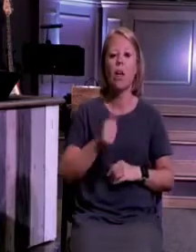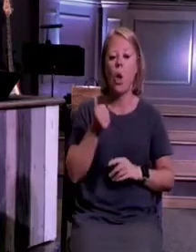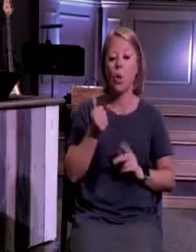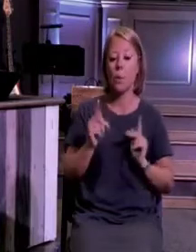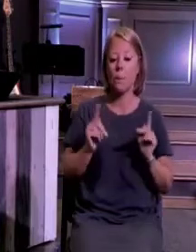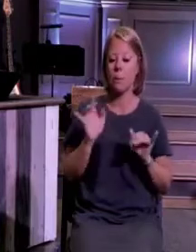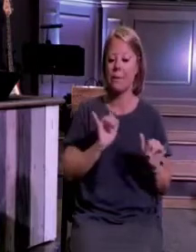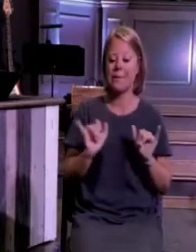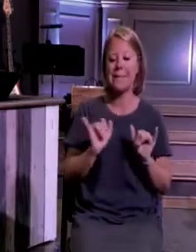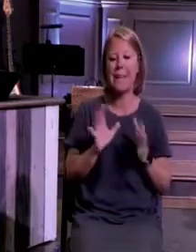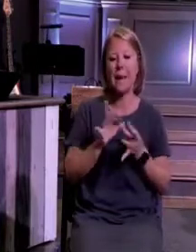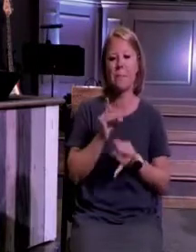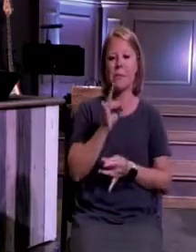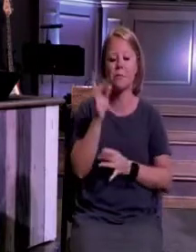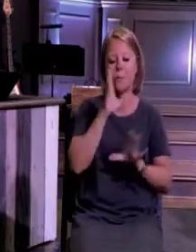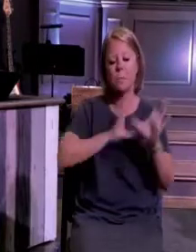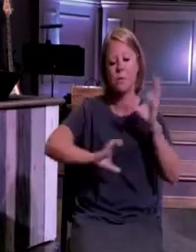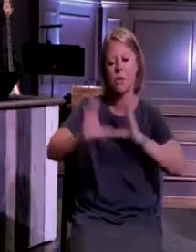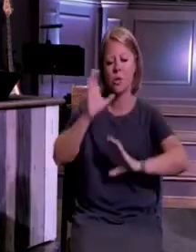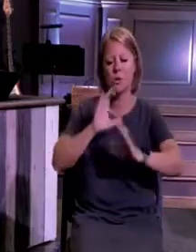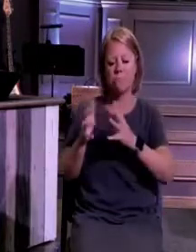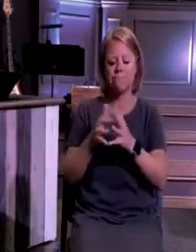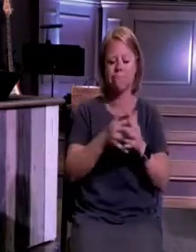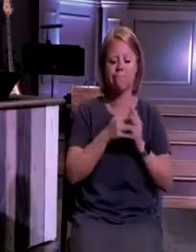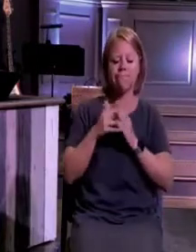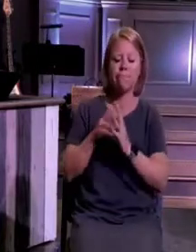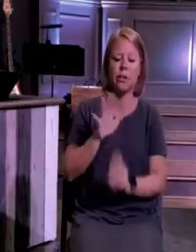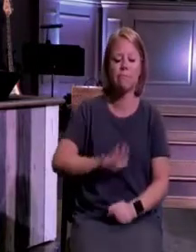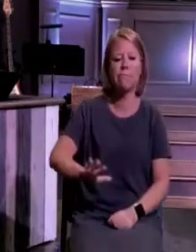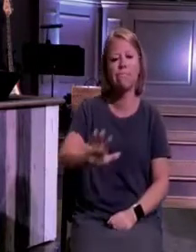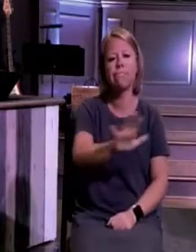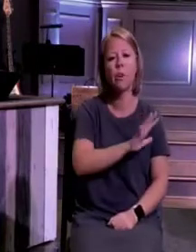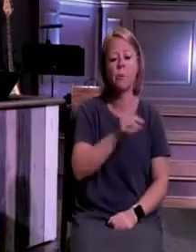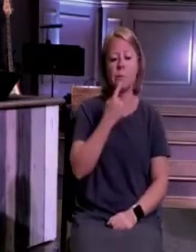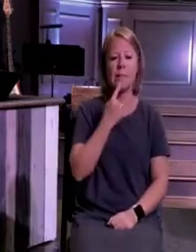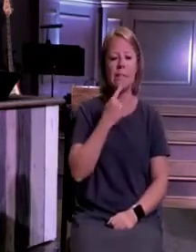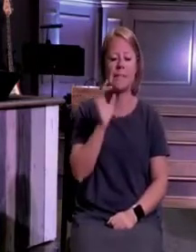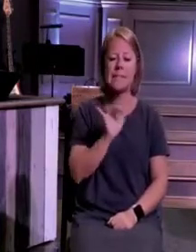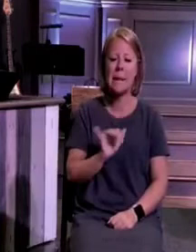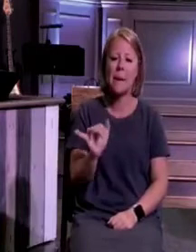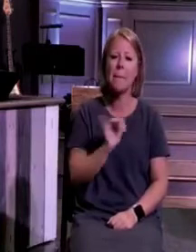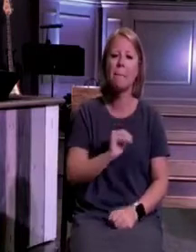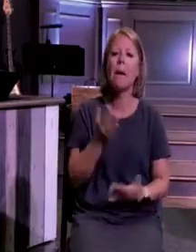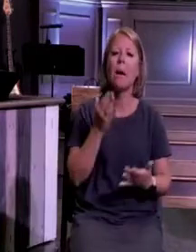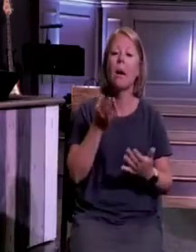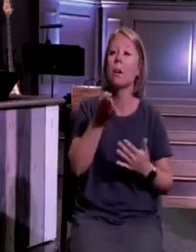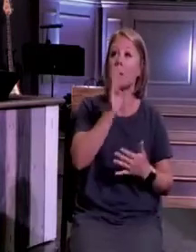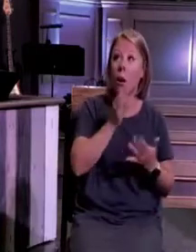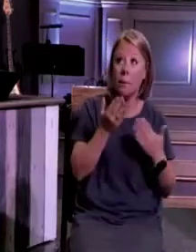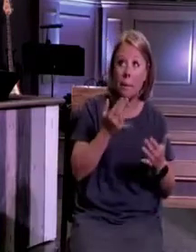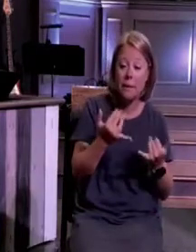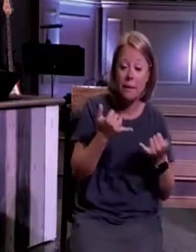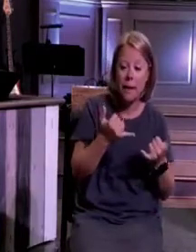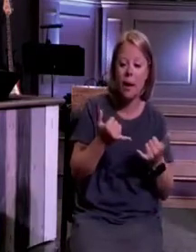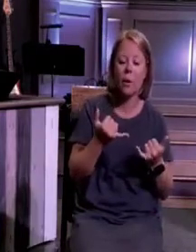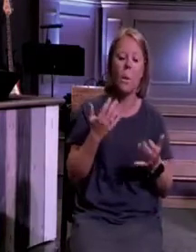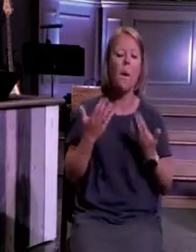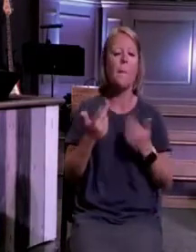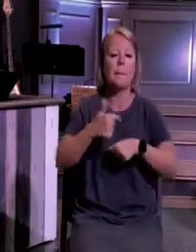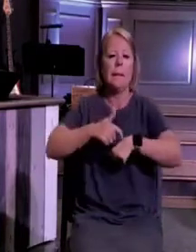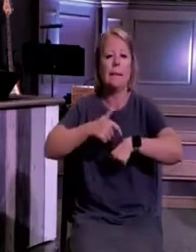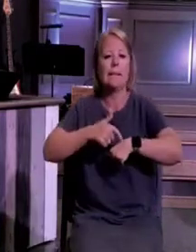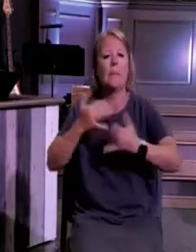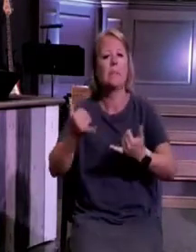that would be searched out all over the nation would be saying the same thing. God, maybe now, maybe the time is